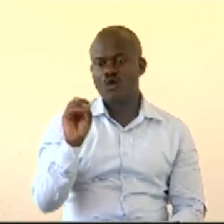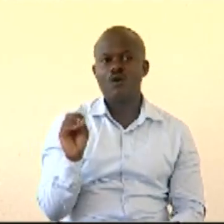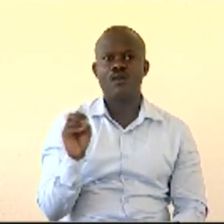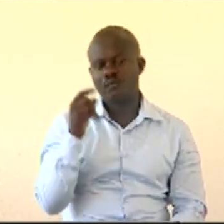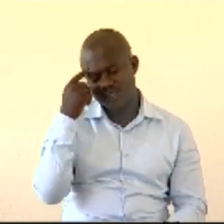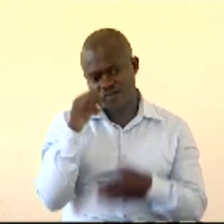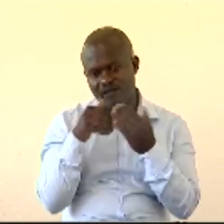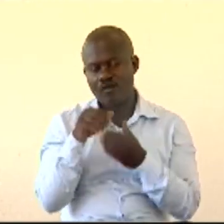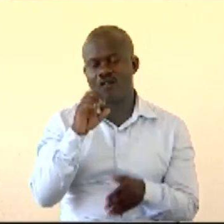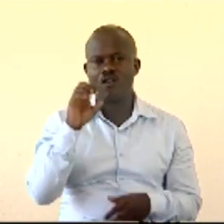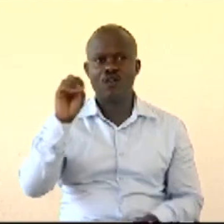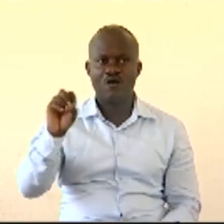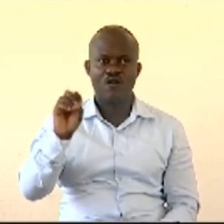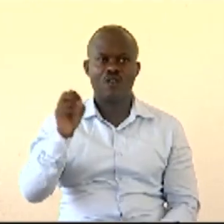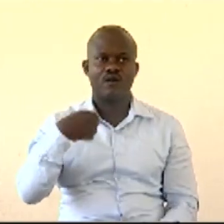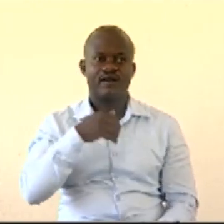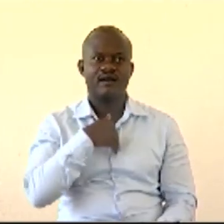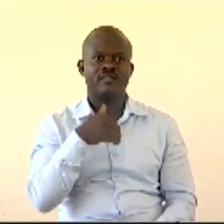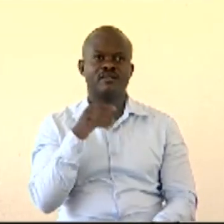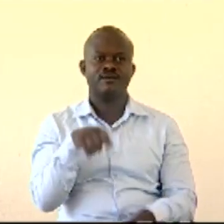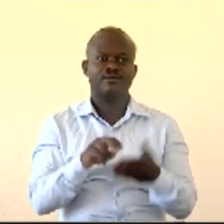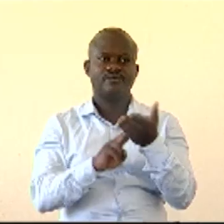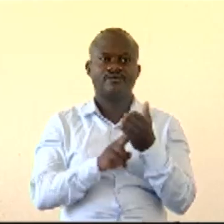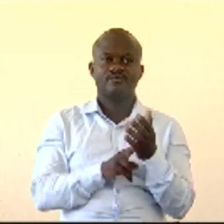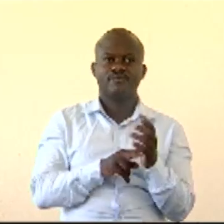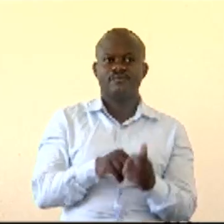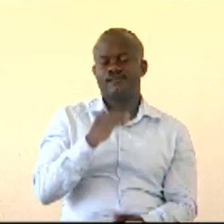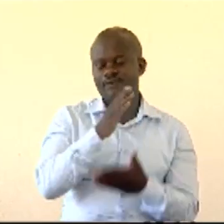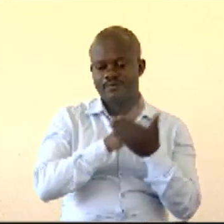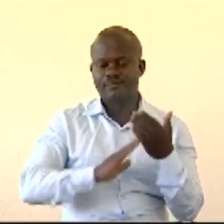the oxygen, we have a half. So we use a half.